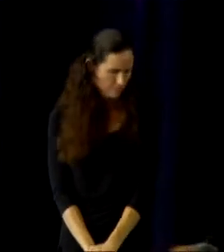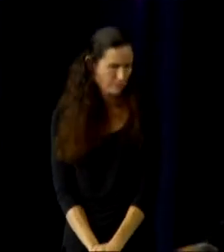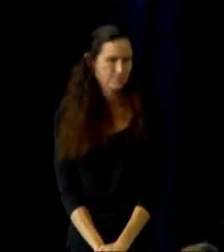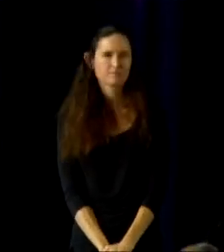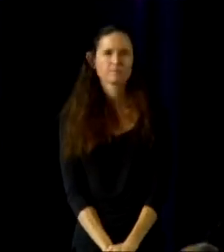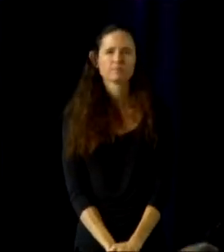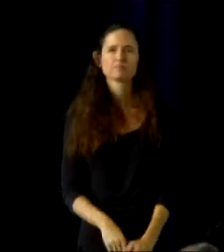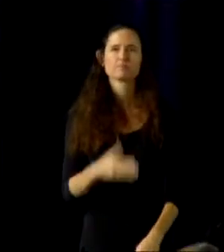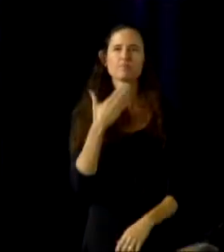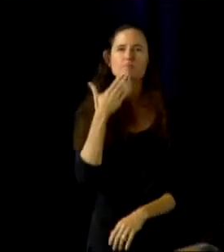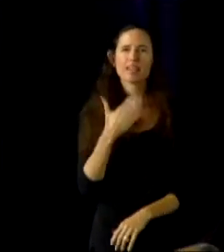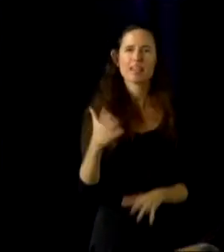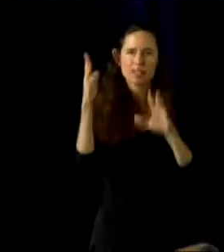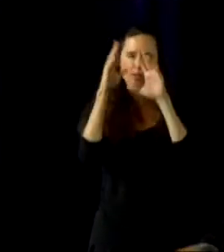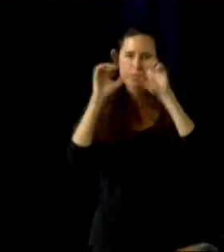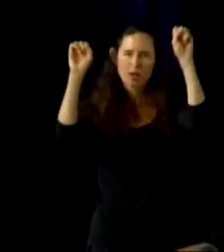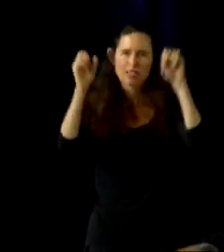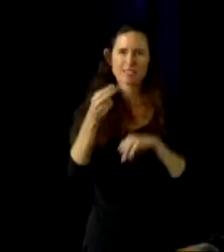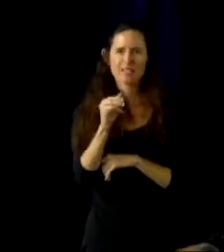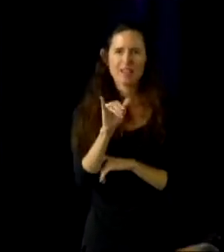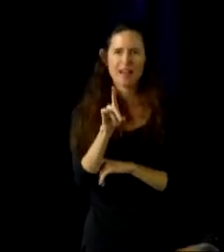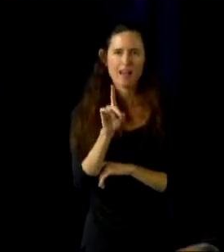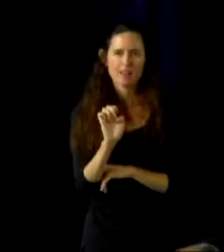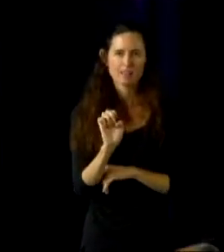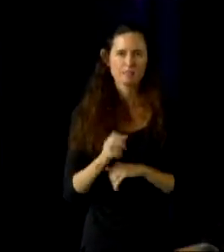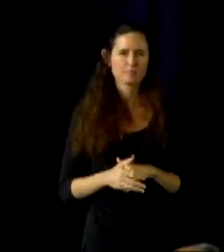Thank you, Interim President Hyde, your pen.